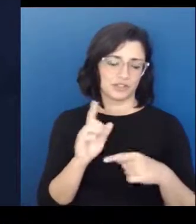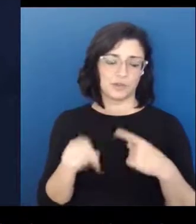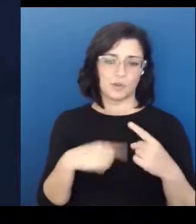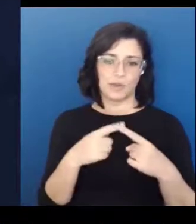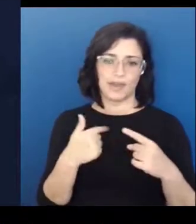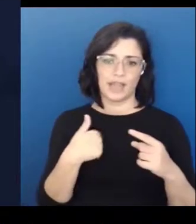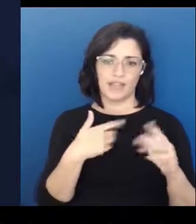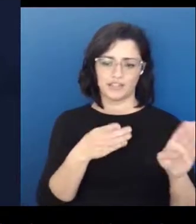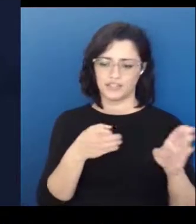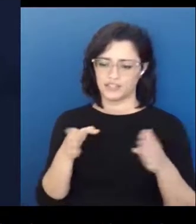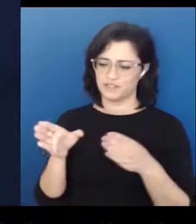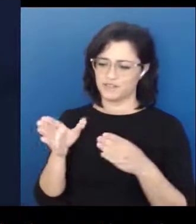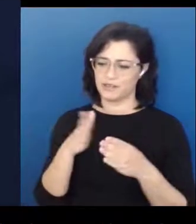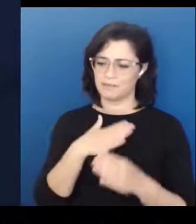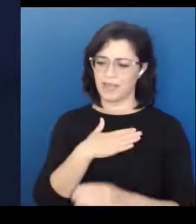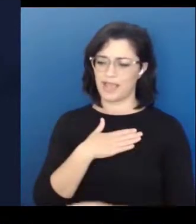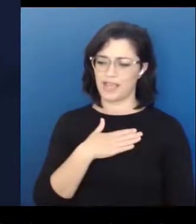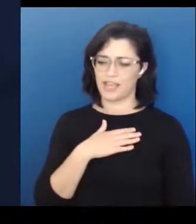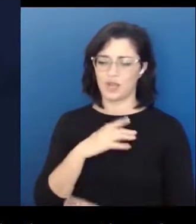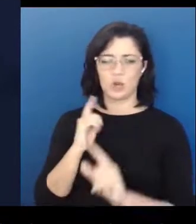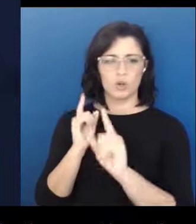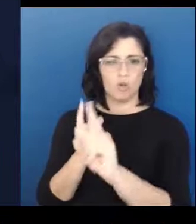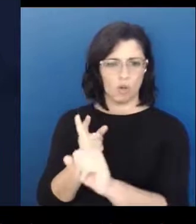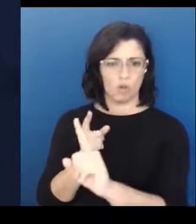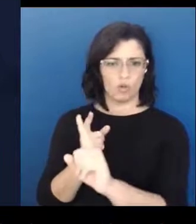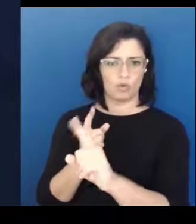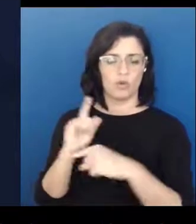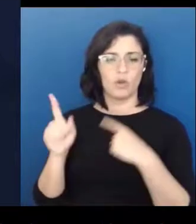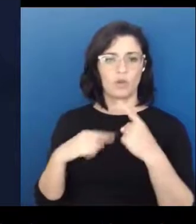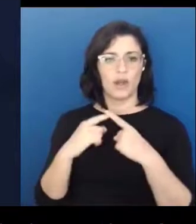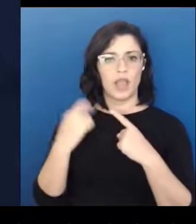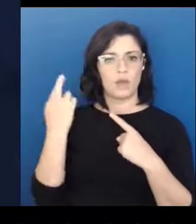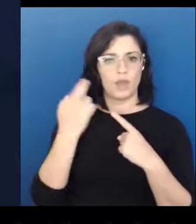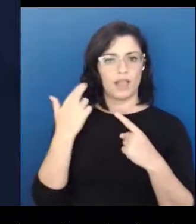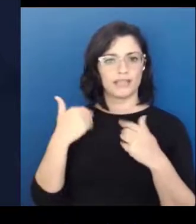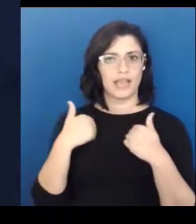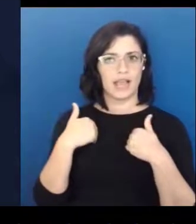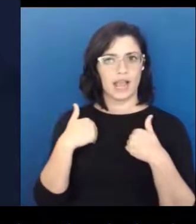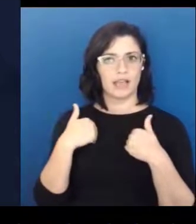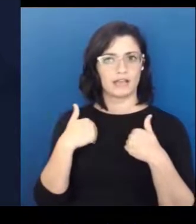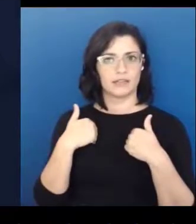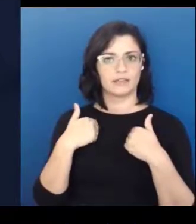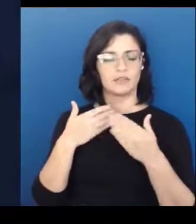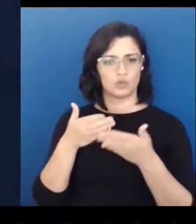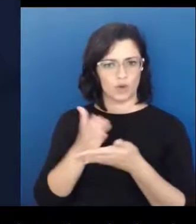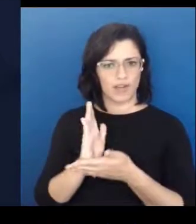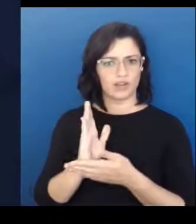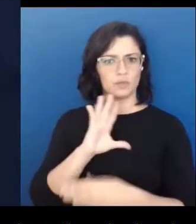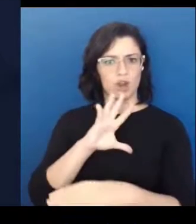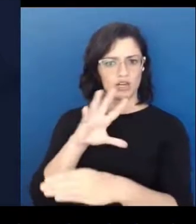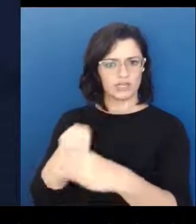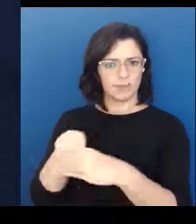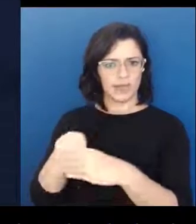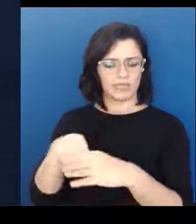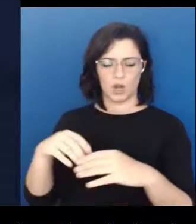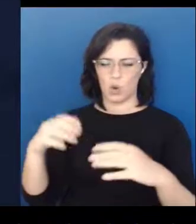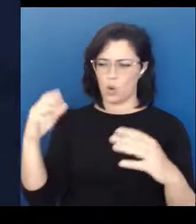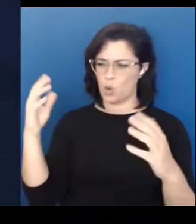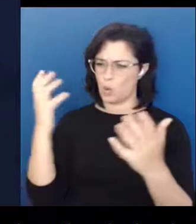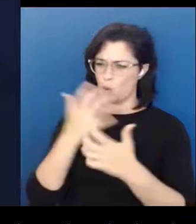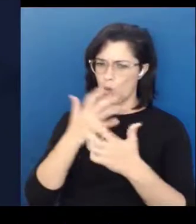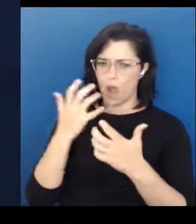when I realized that I had the right to participate, wow, it was like a big weight off of me.